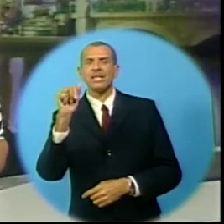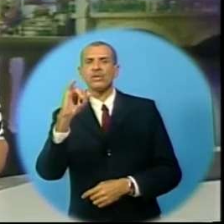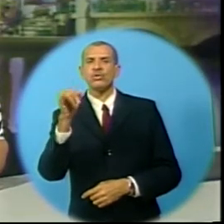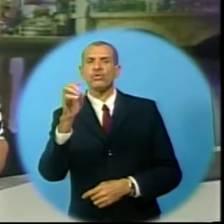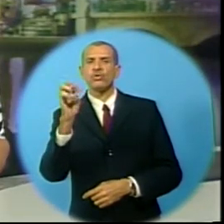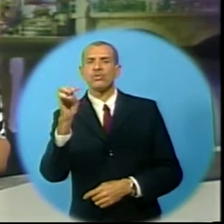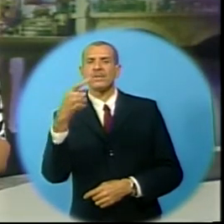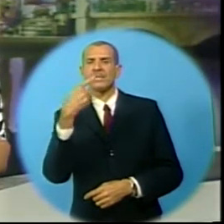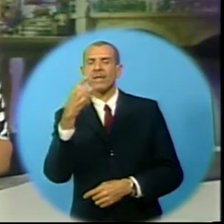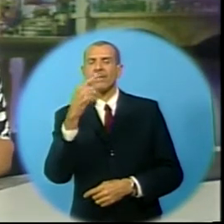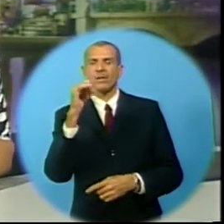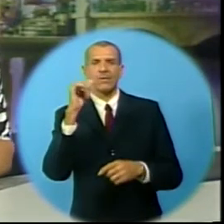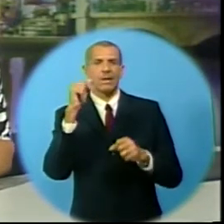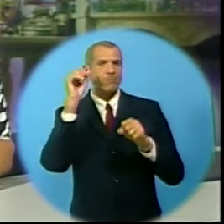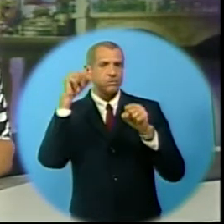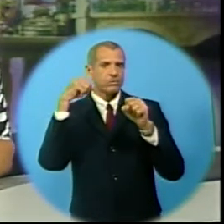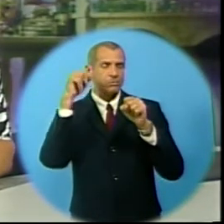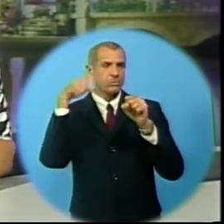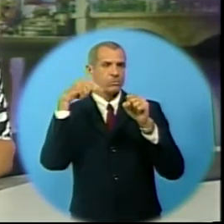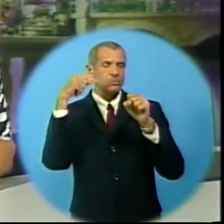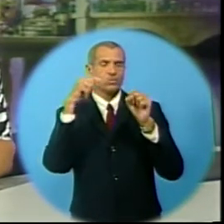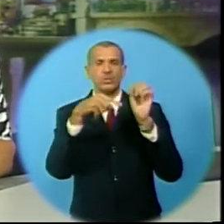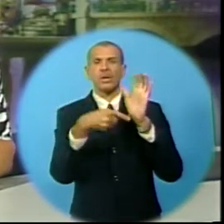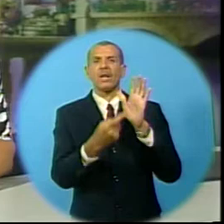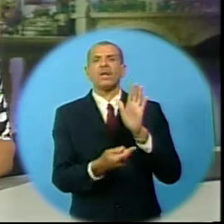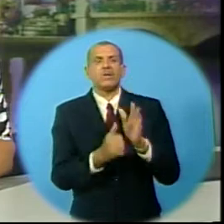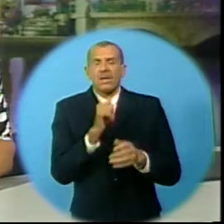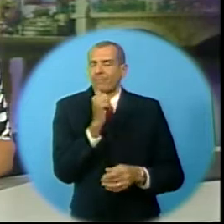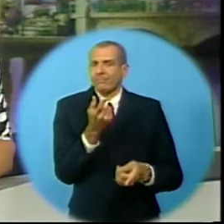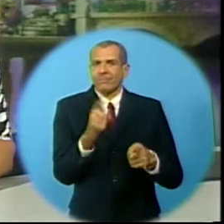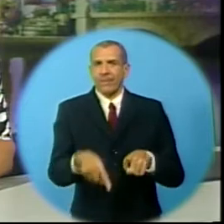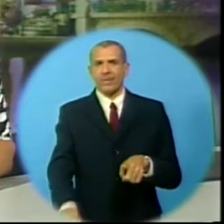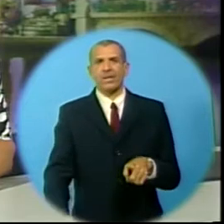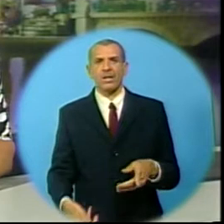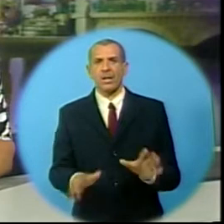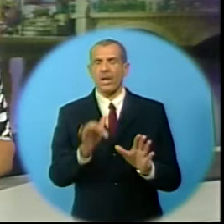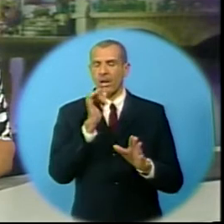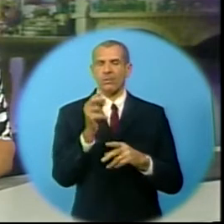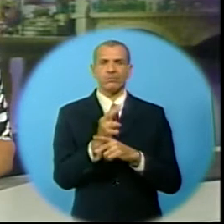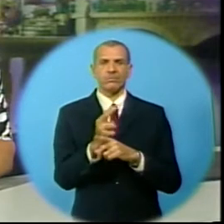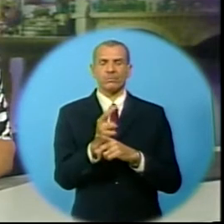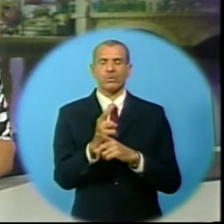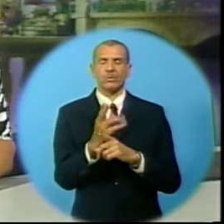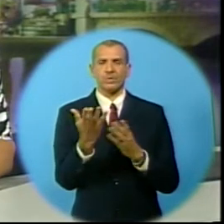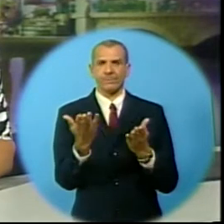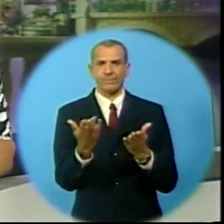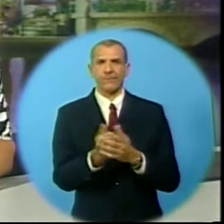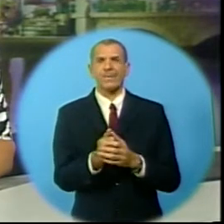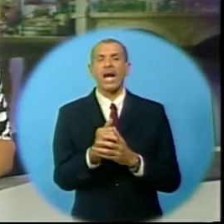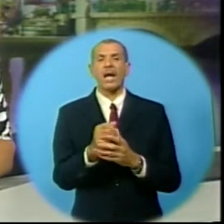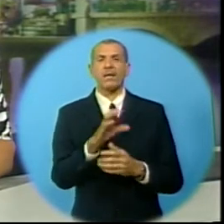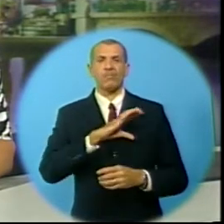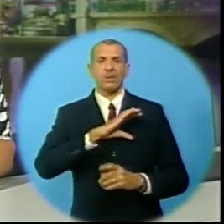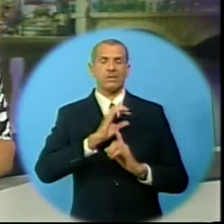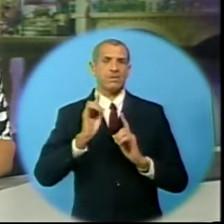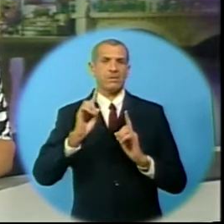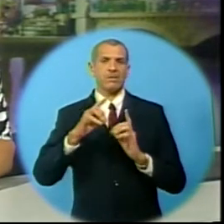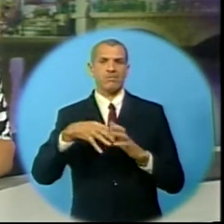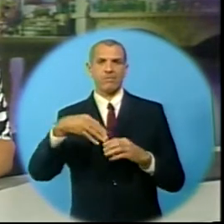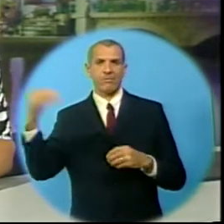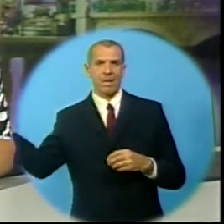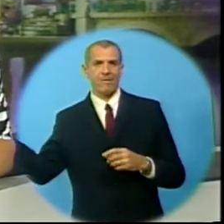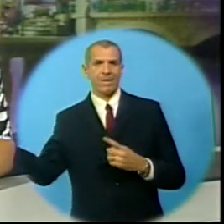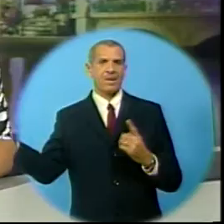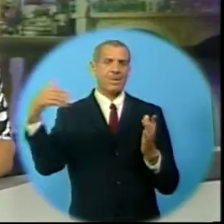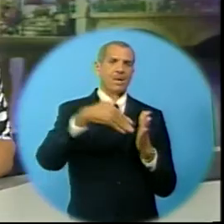the store's security camera footage proved futile as the owner did not allow him to do so. Now, the officer left and returned with a police